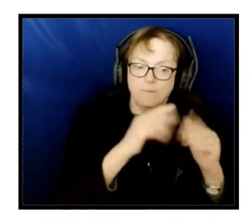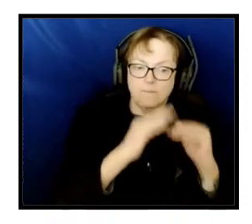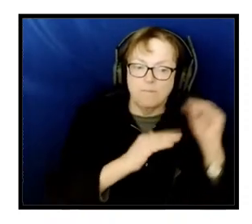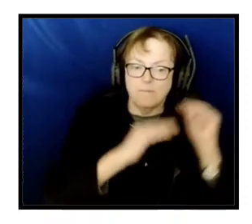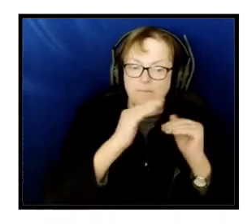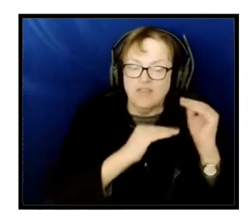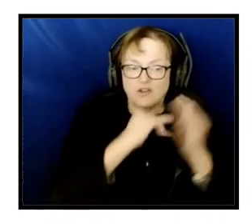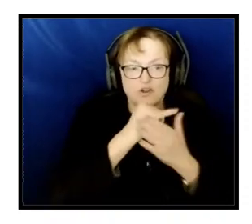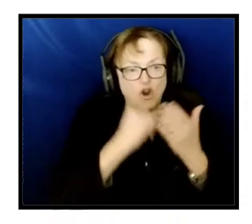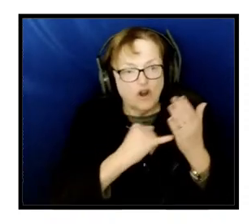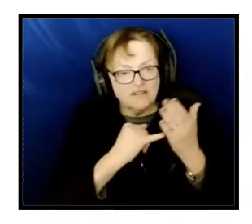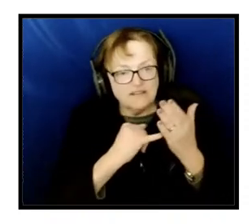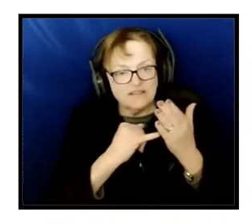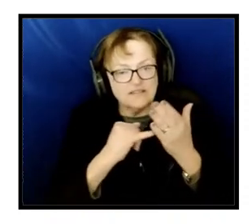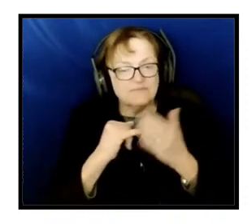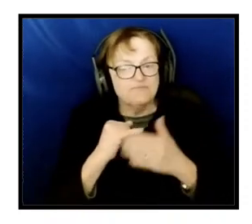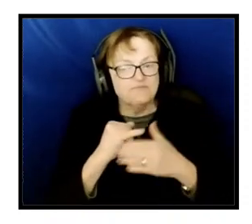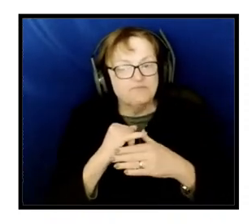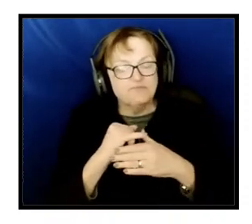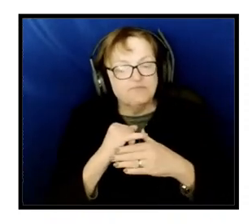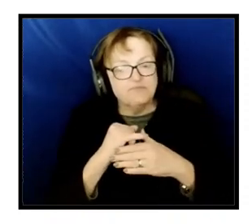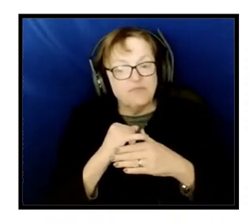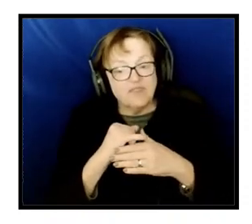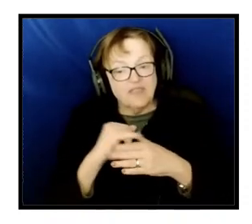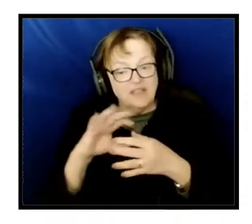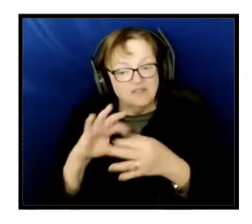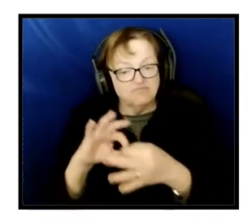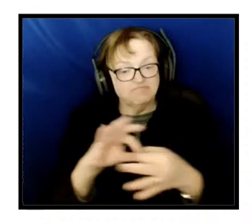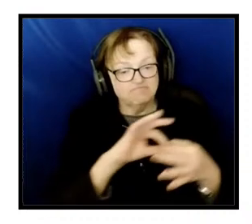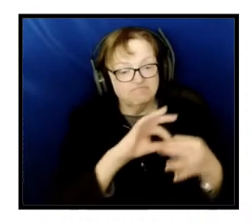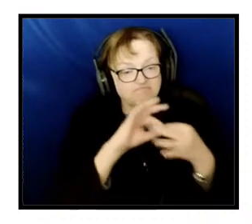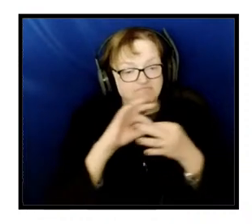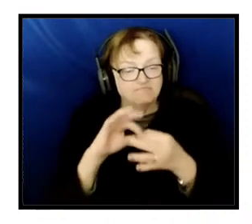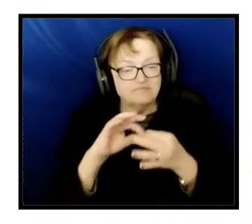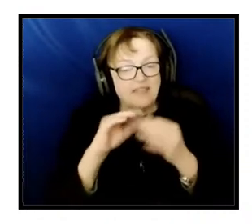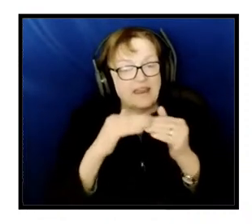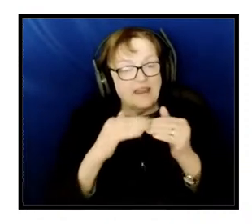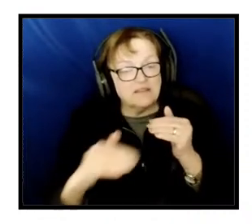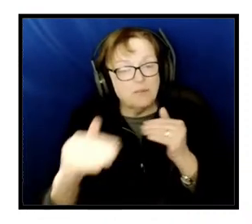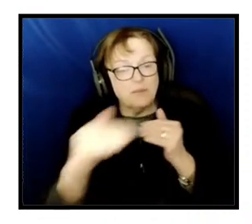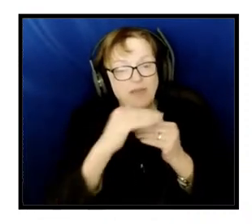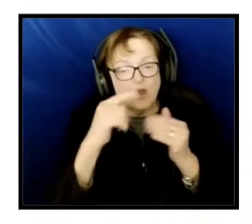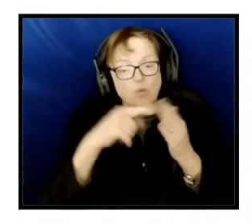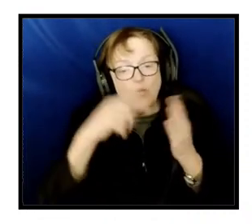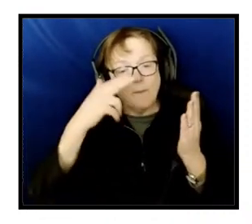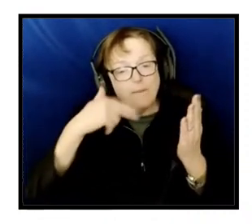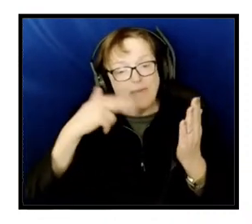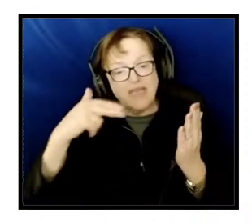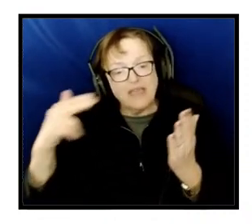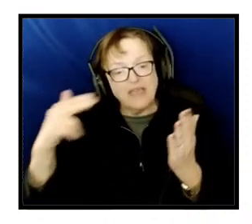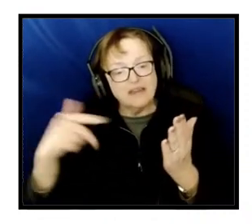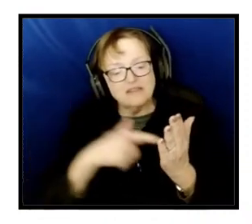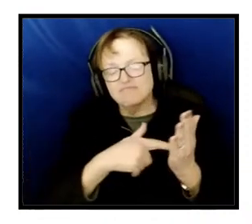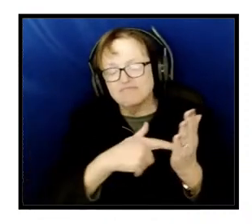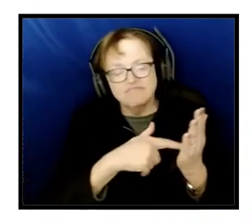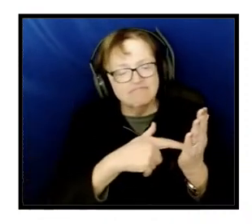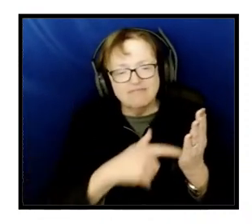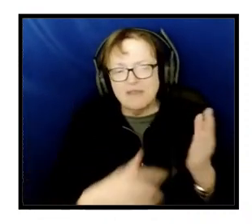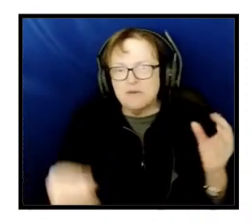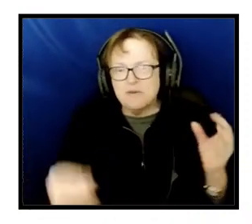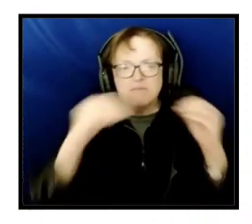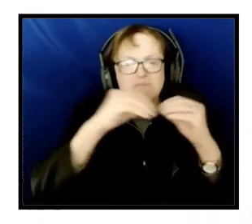communities. And for us, the word artist reaches beyond what is painted on a canvas. It encompasses